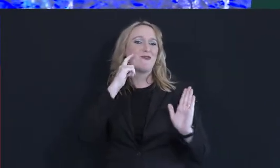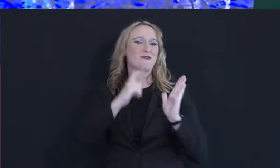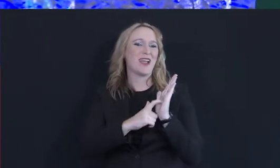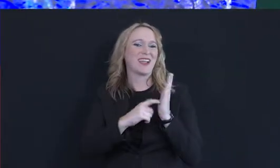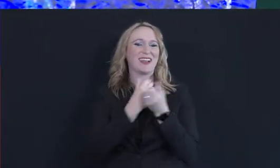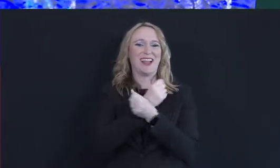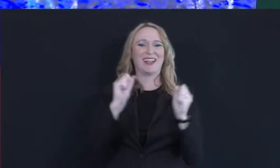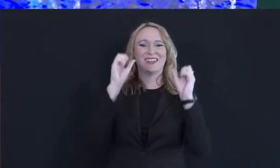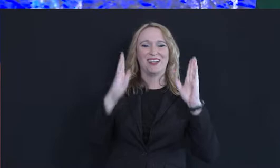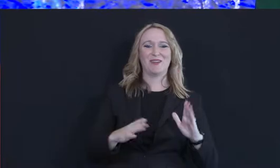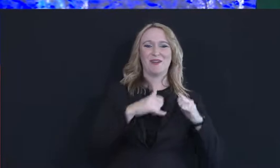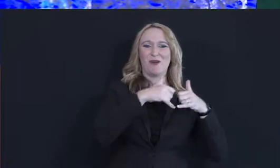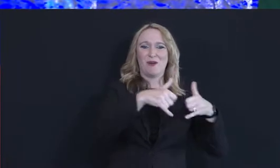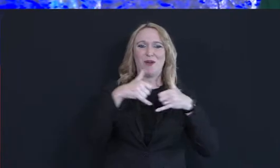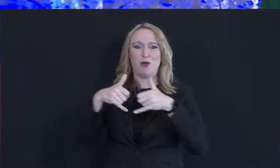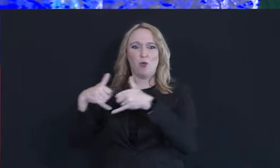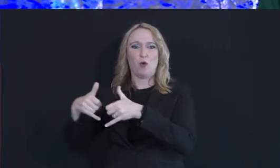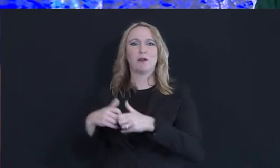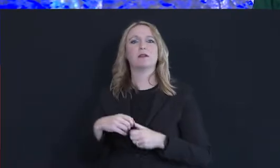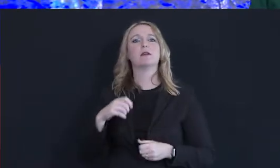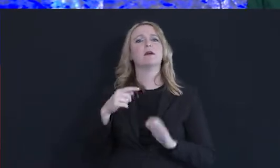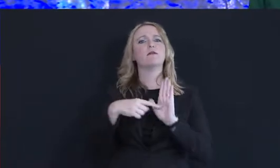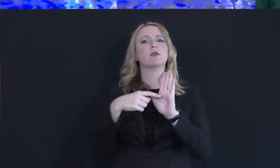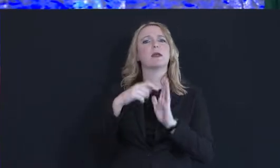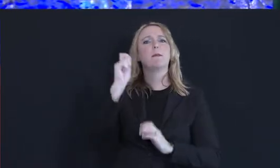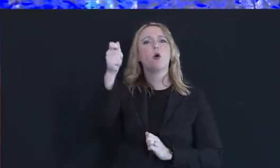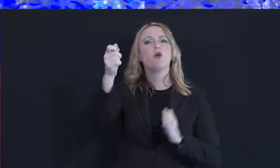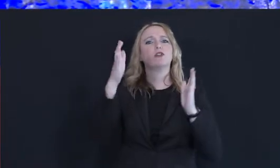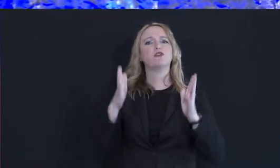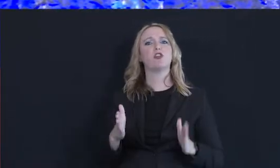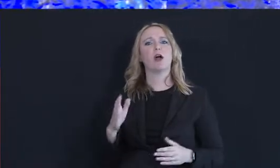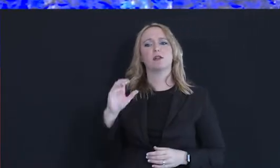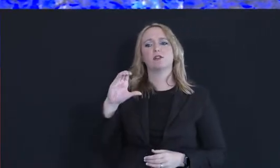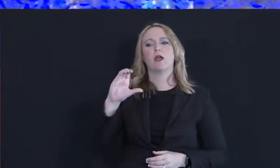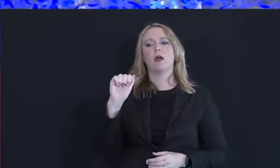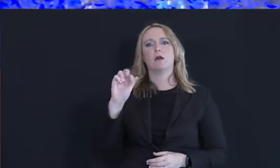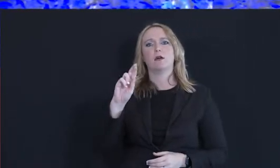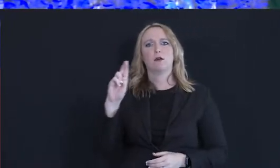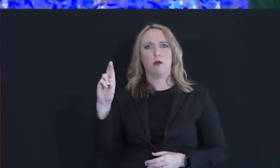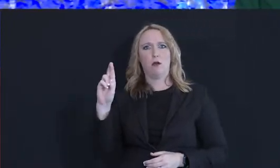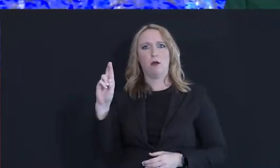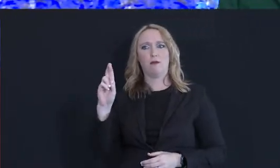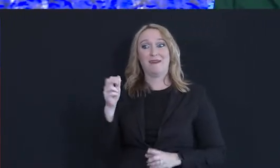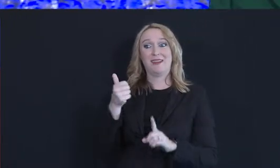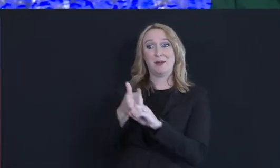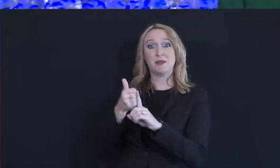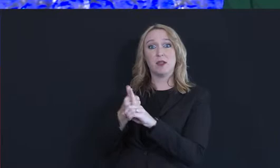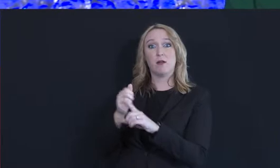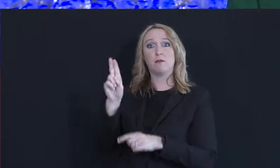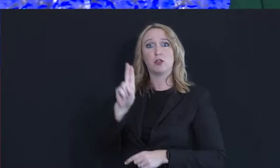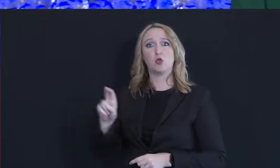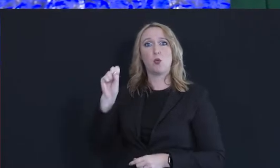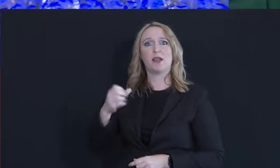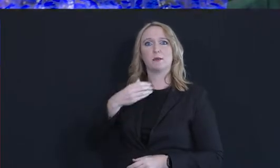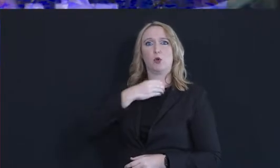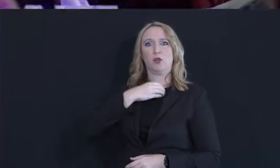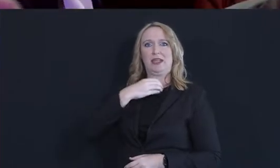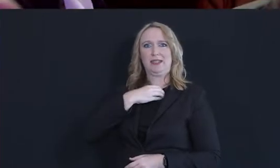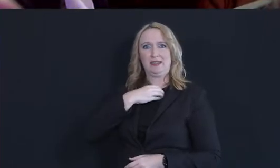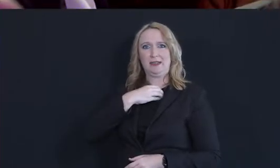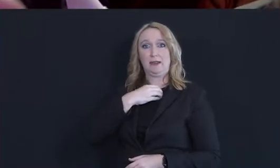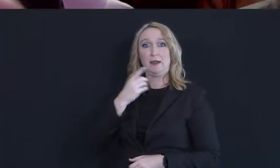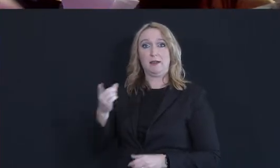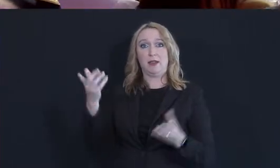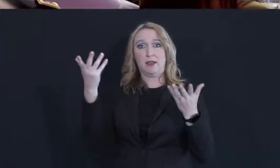you one just now judge Brent Carr judge Carr served as a U.S marine and then started